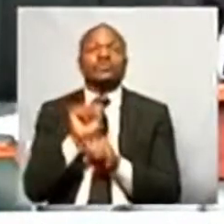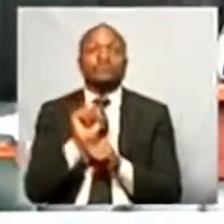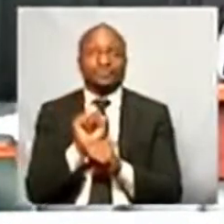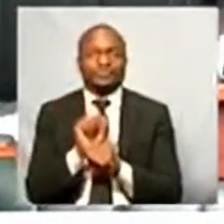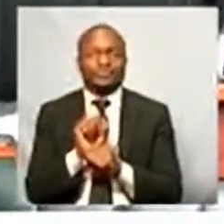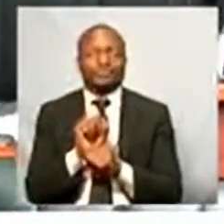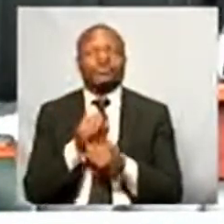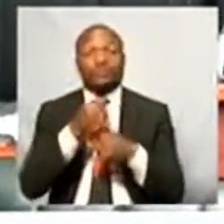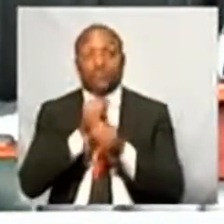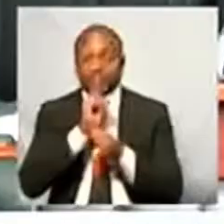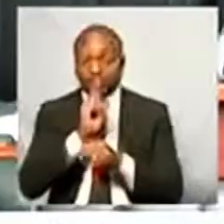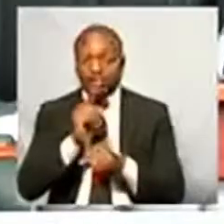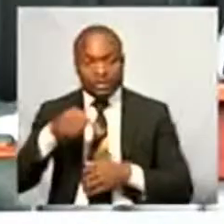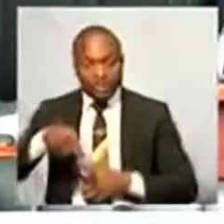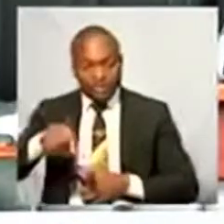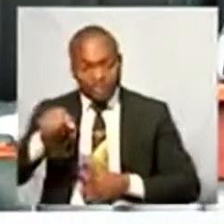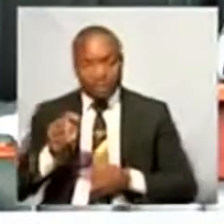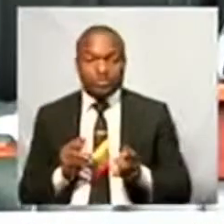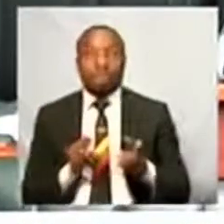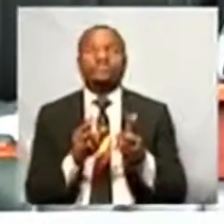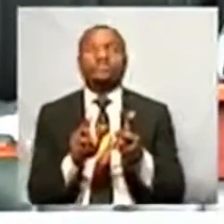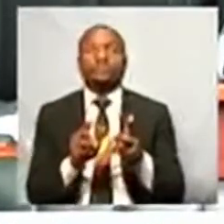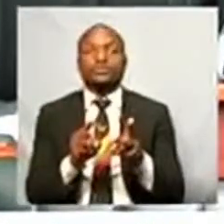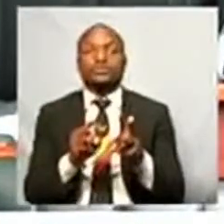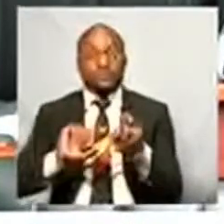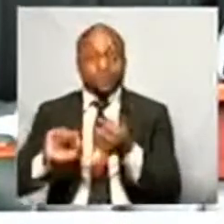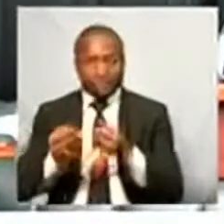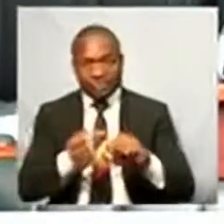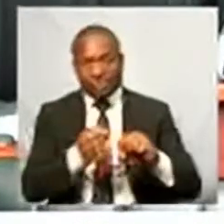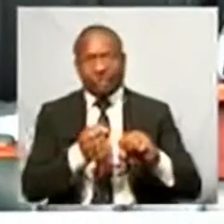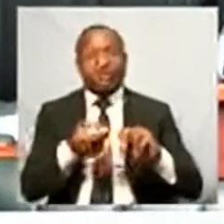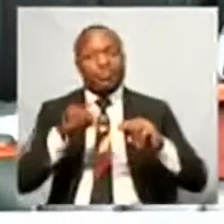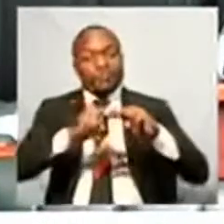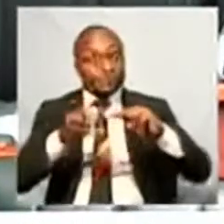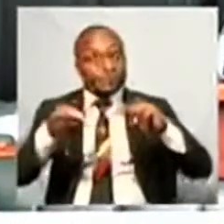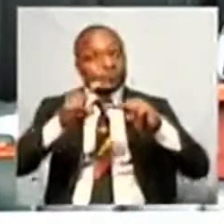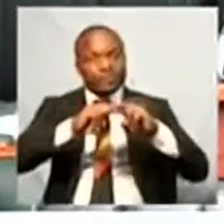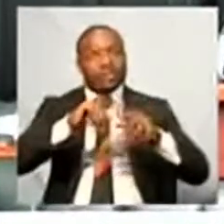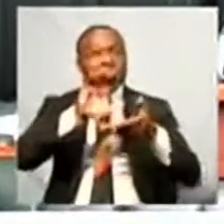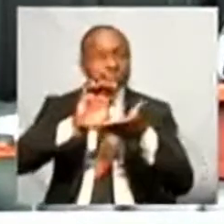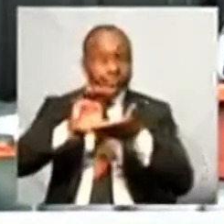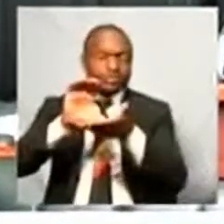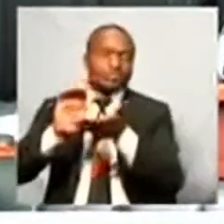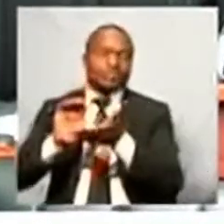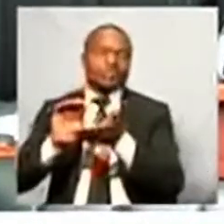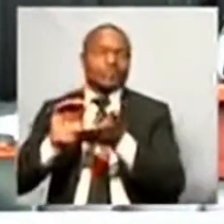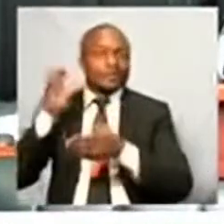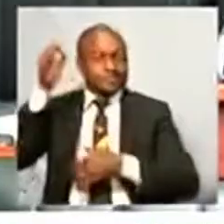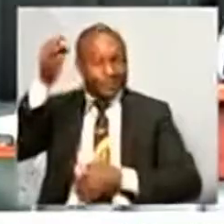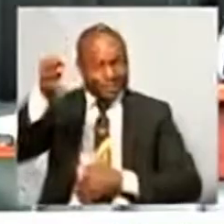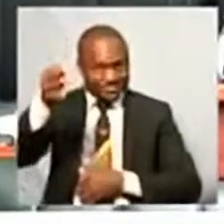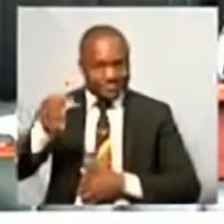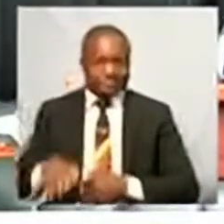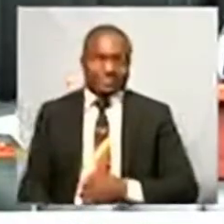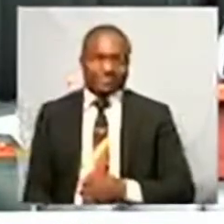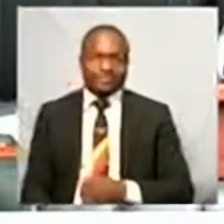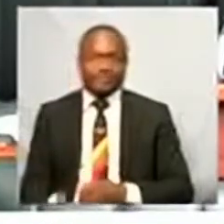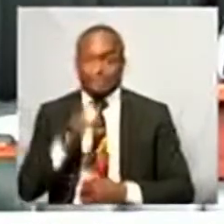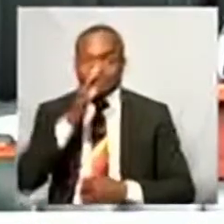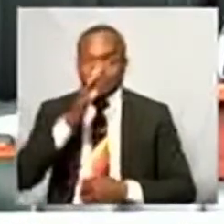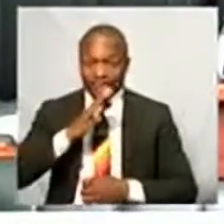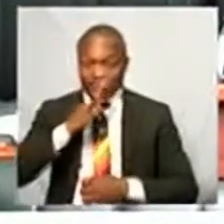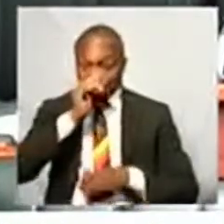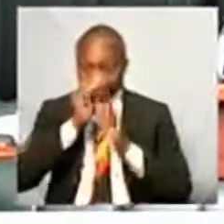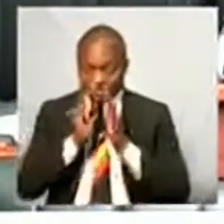and to establish sustainable mechanisms to prevent the accumulation of arrears in the future. Madam